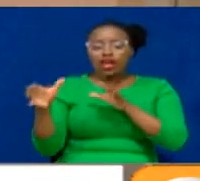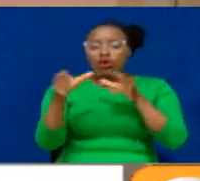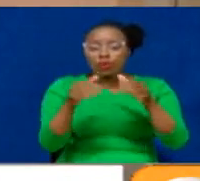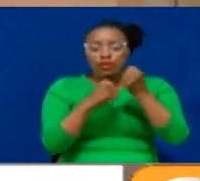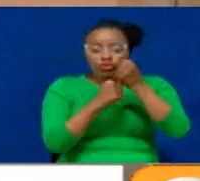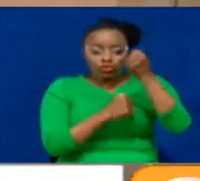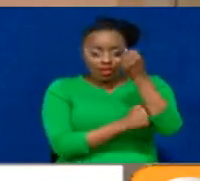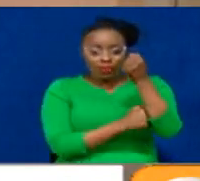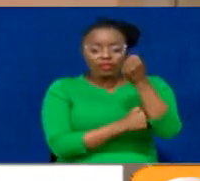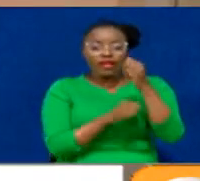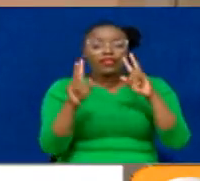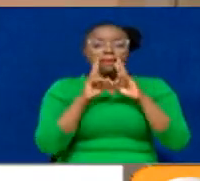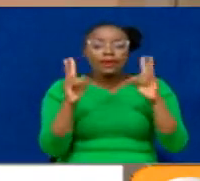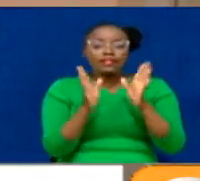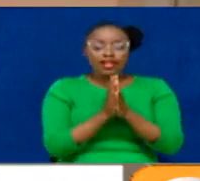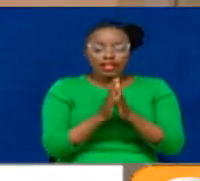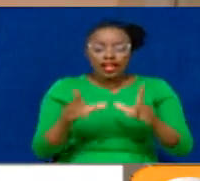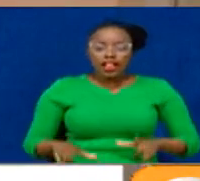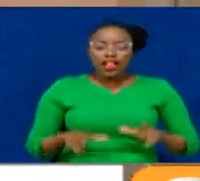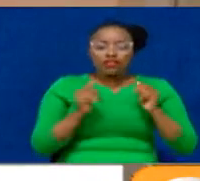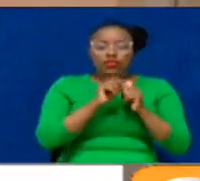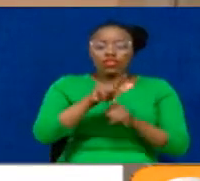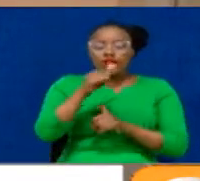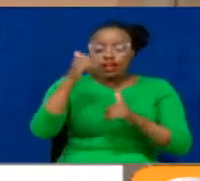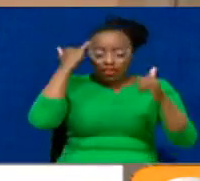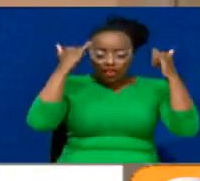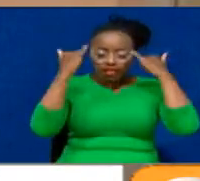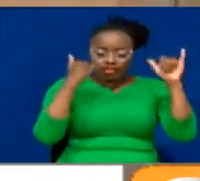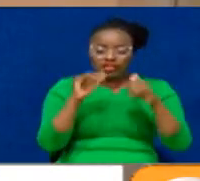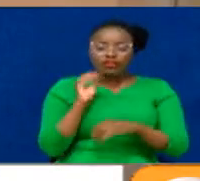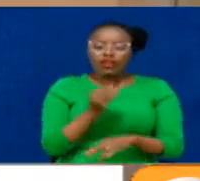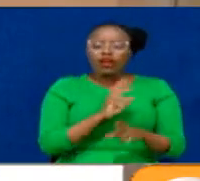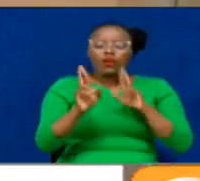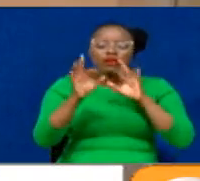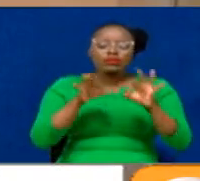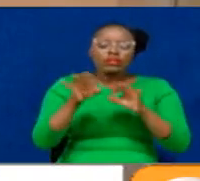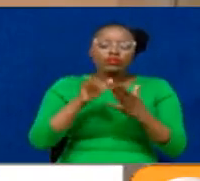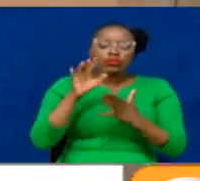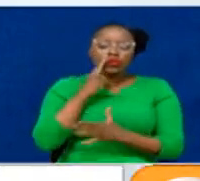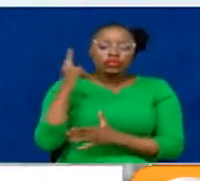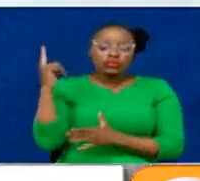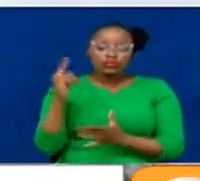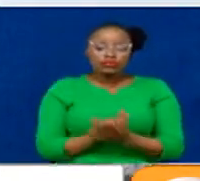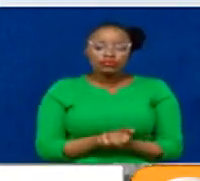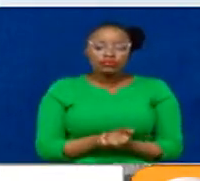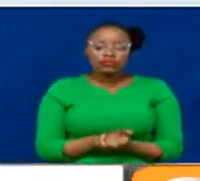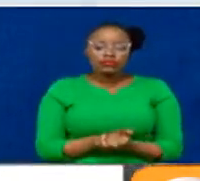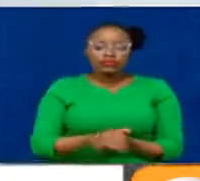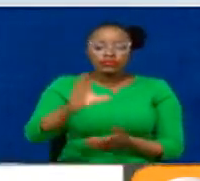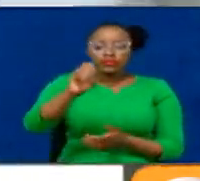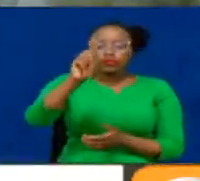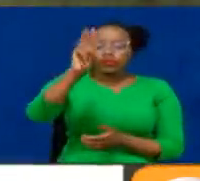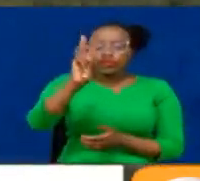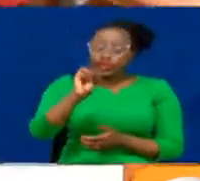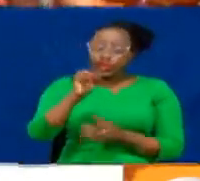to rally behind the Peace and Coexistence Initiative. Stephen Leto reports. ODM